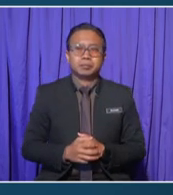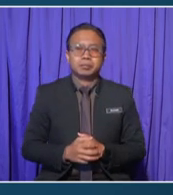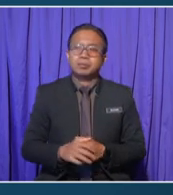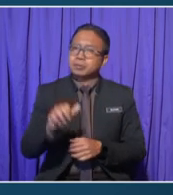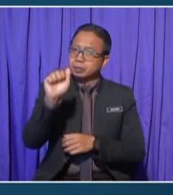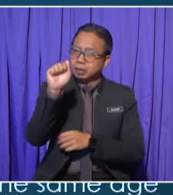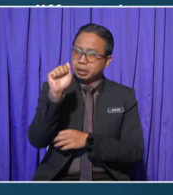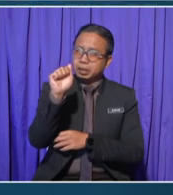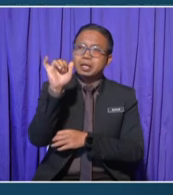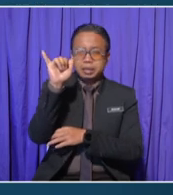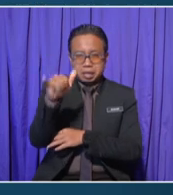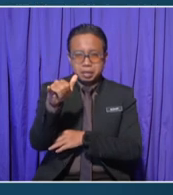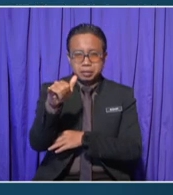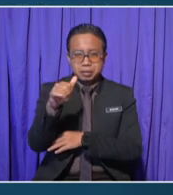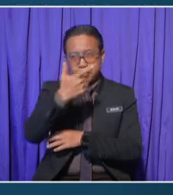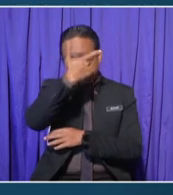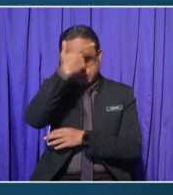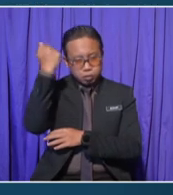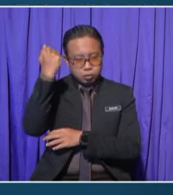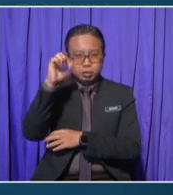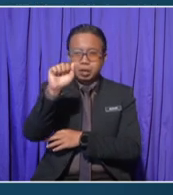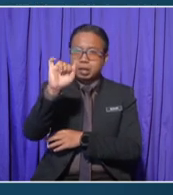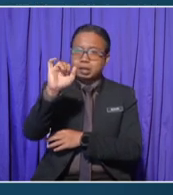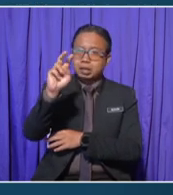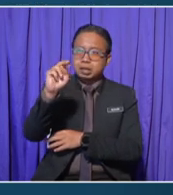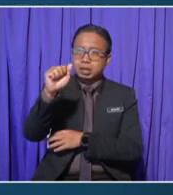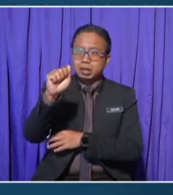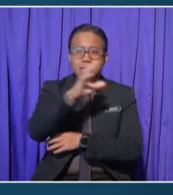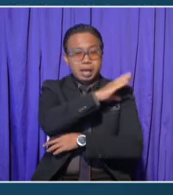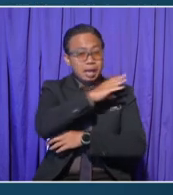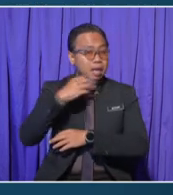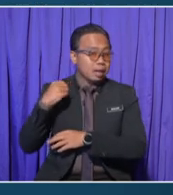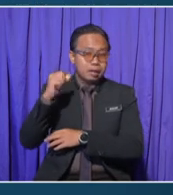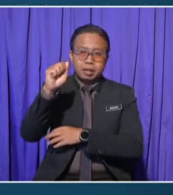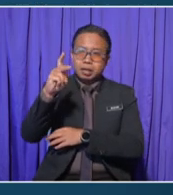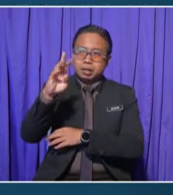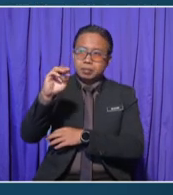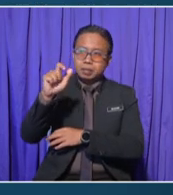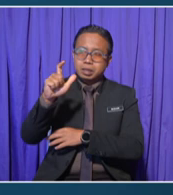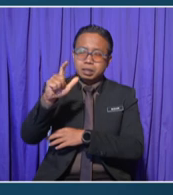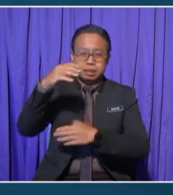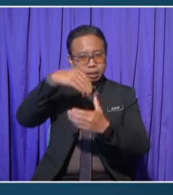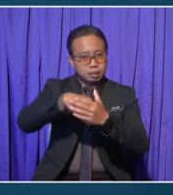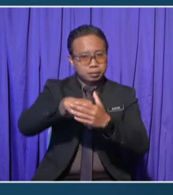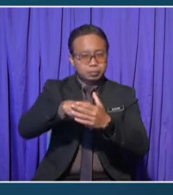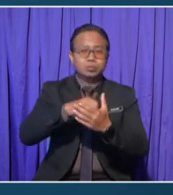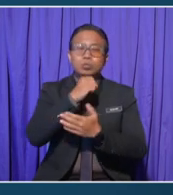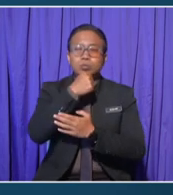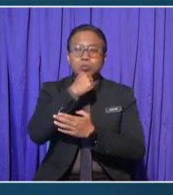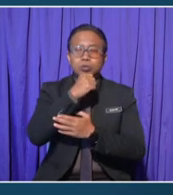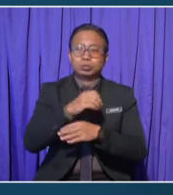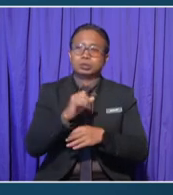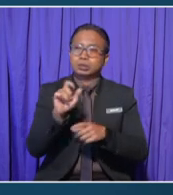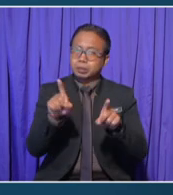A. Yes, because Aina and Akmal are of the same age.